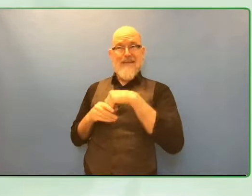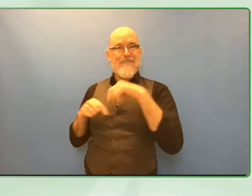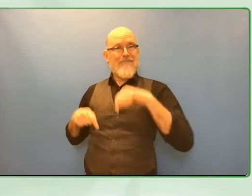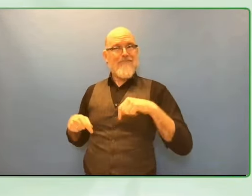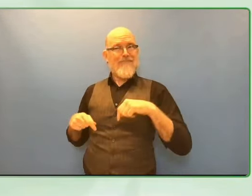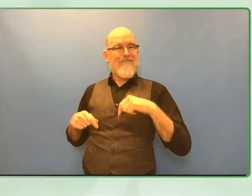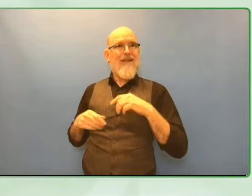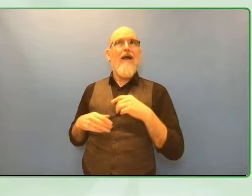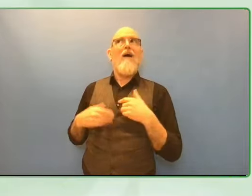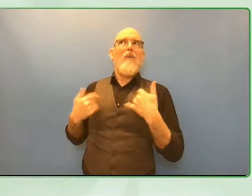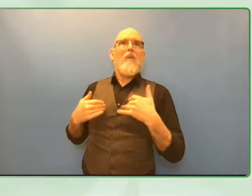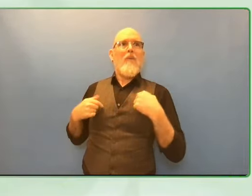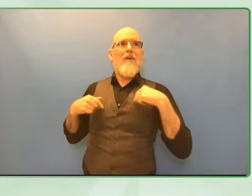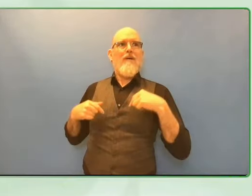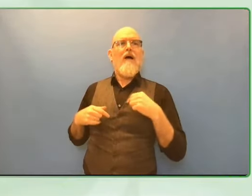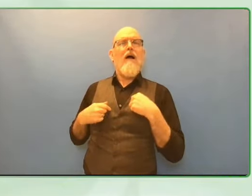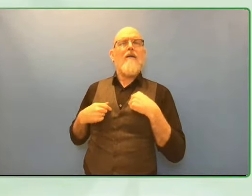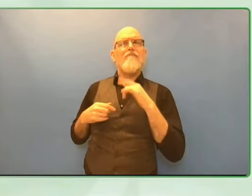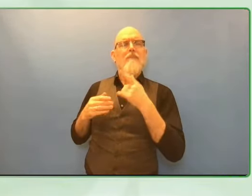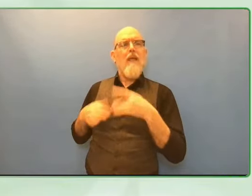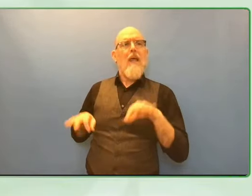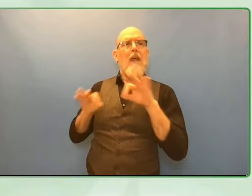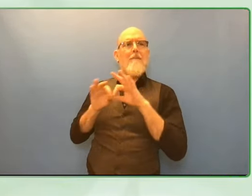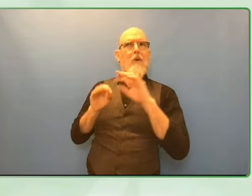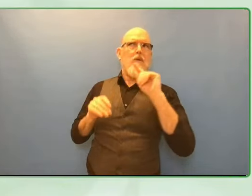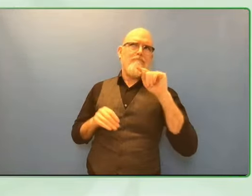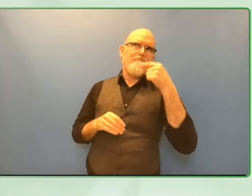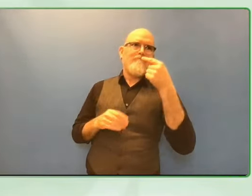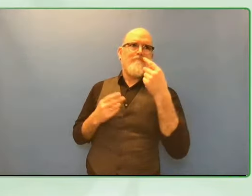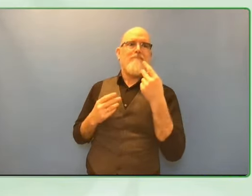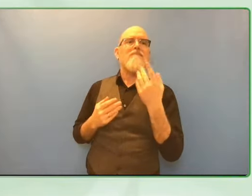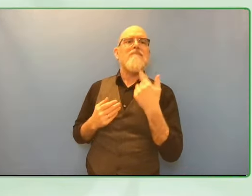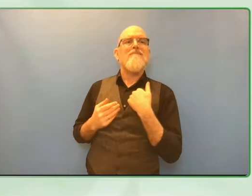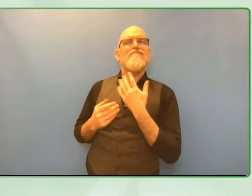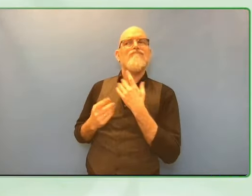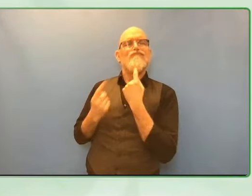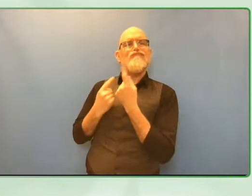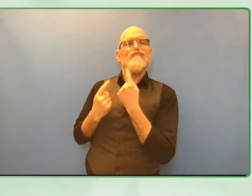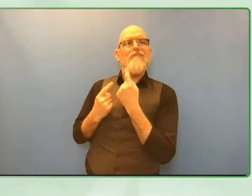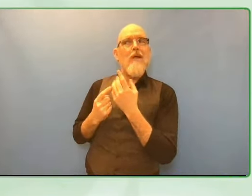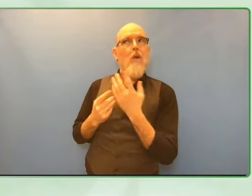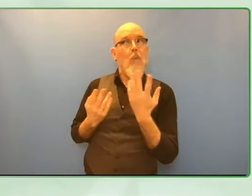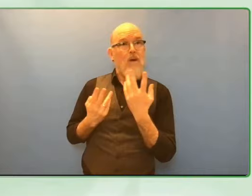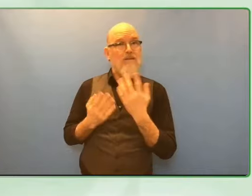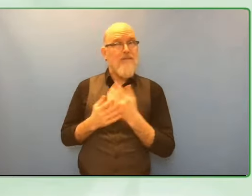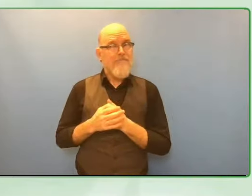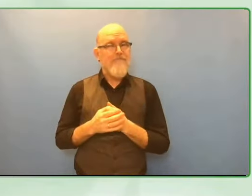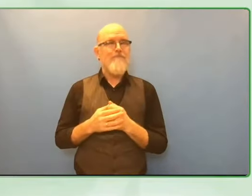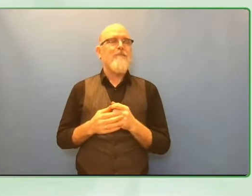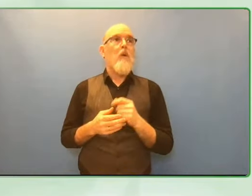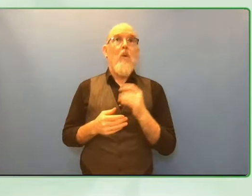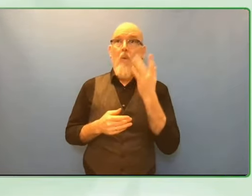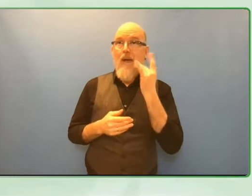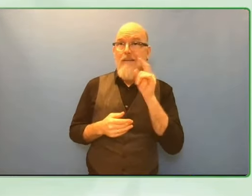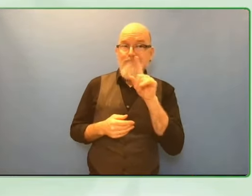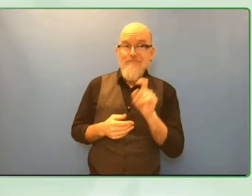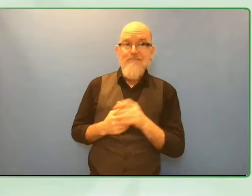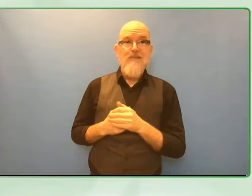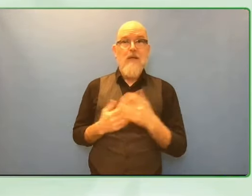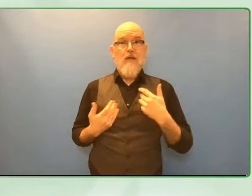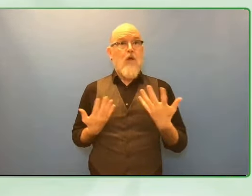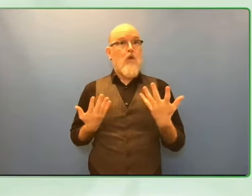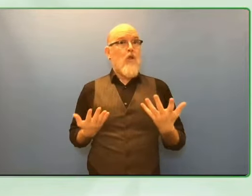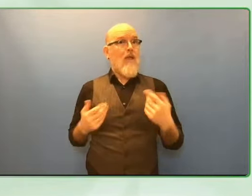about this theme because it's very hard for me still to say in 2025 to still talk